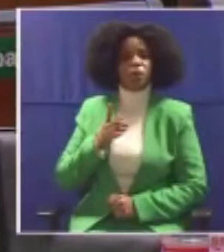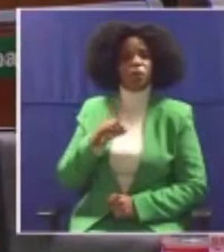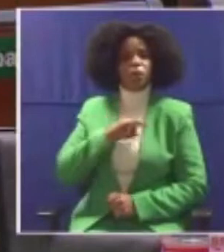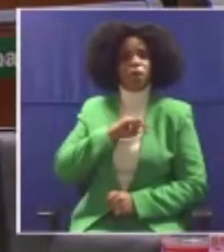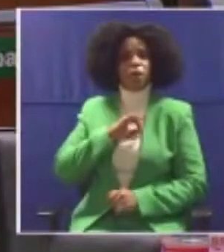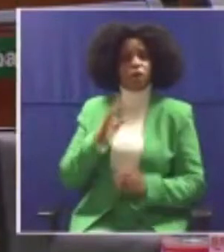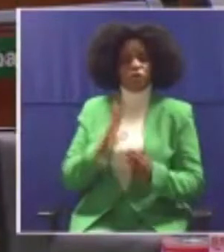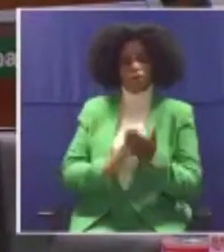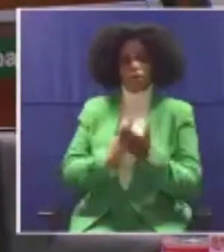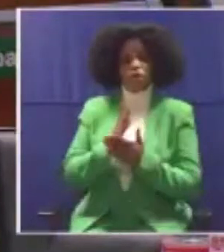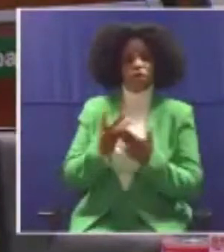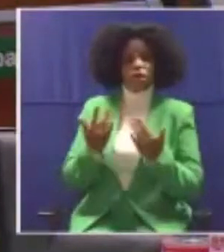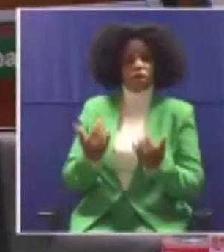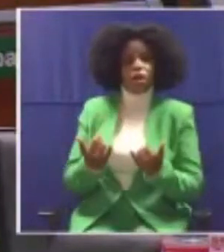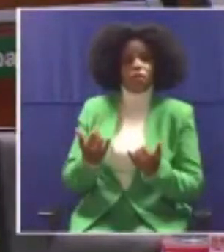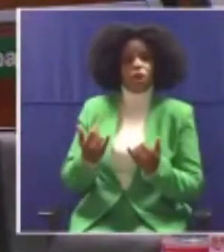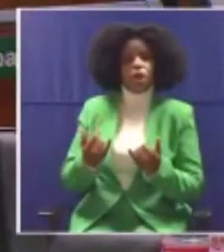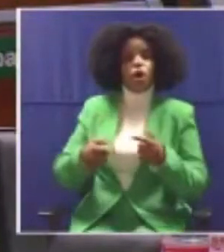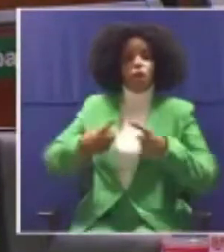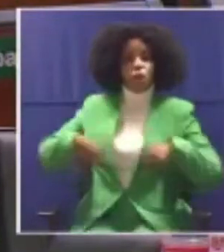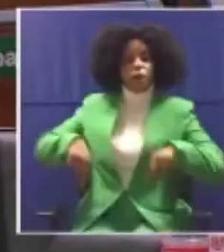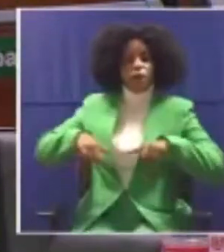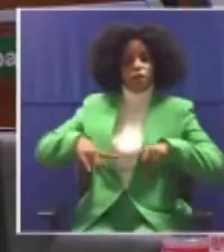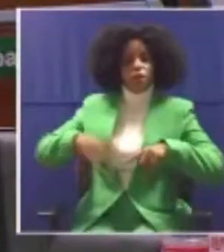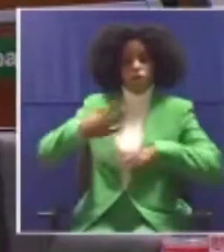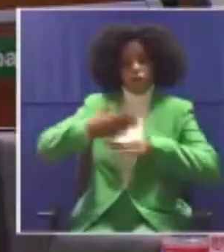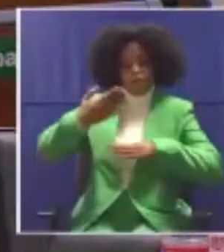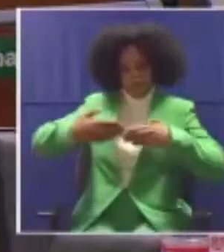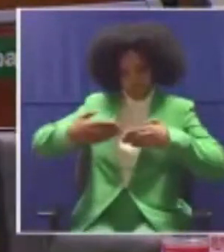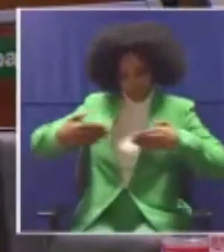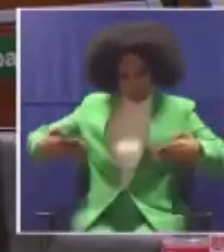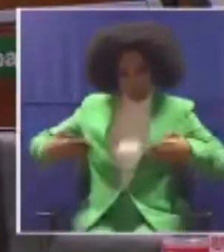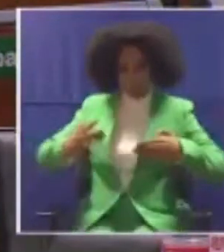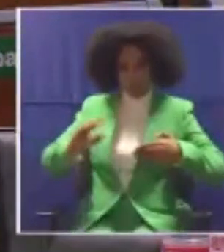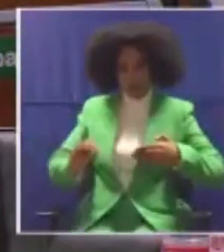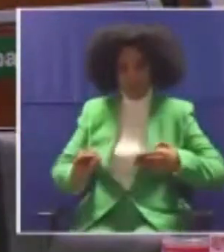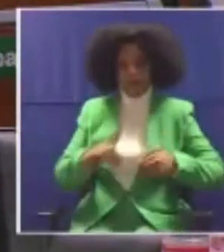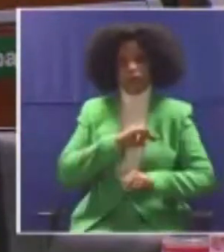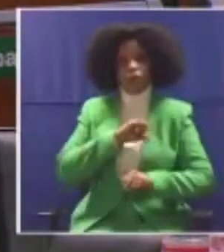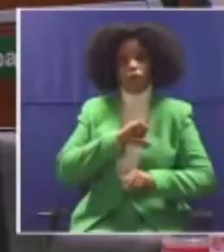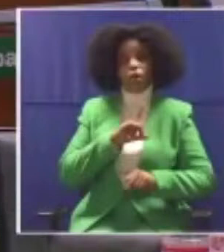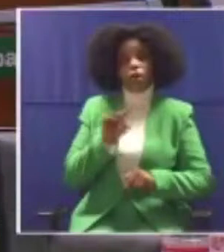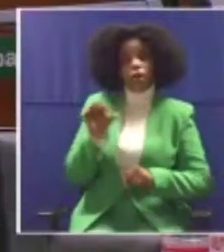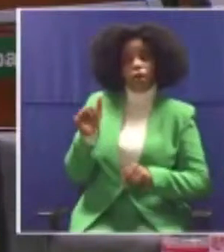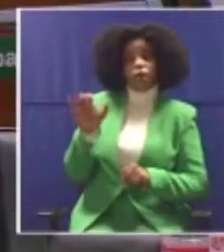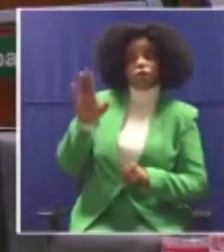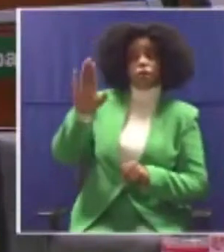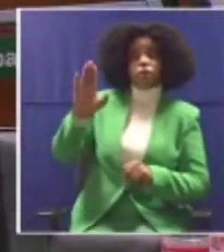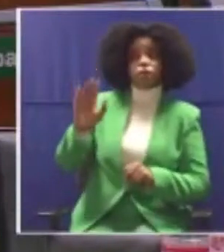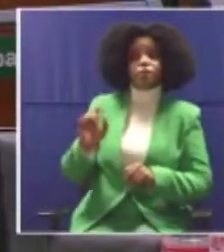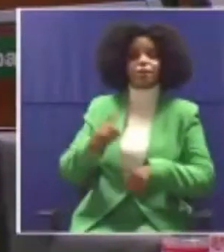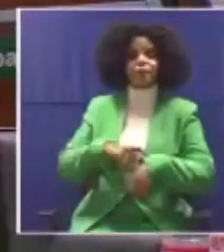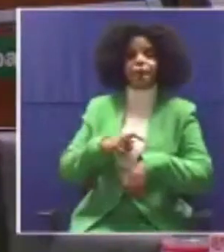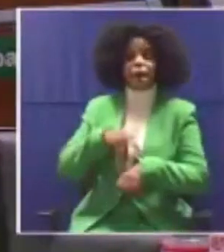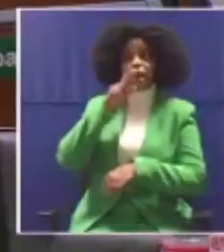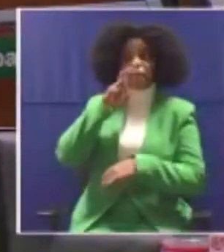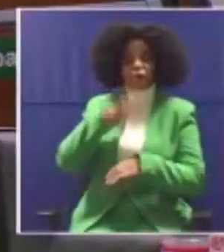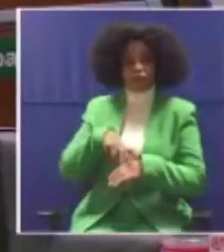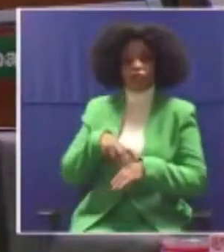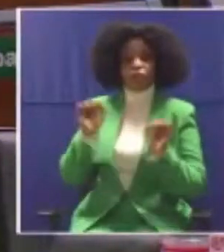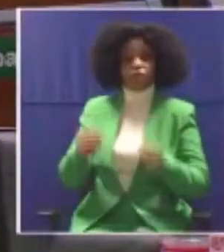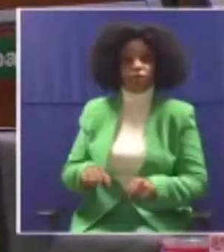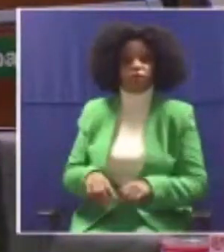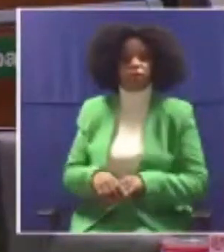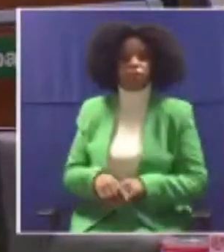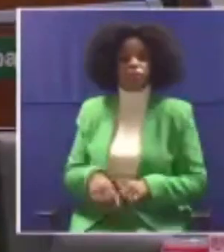extend beyond our borders, as we relied on others to act beyond their borders during our time of need. Surely, Deputy President,